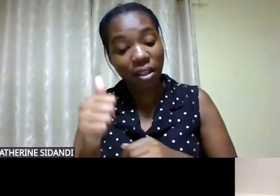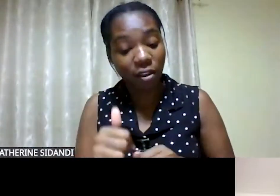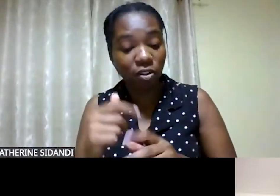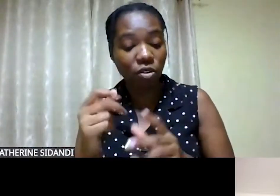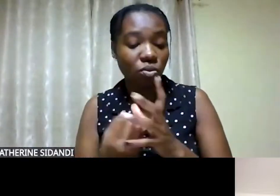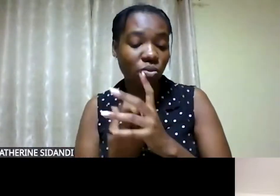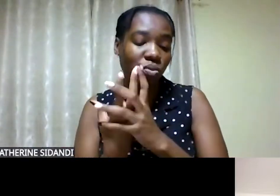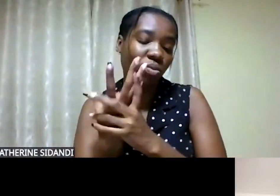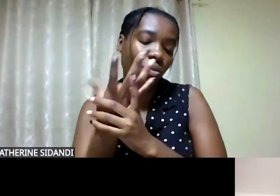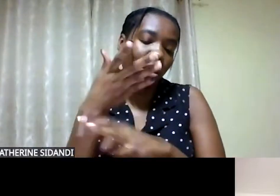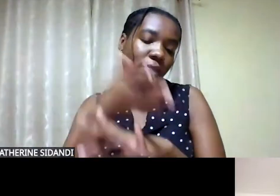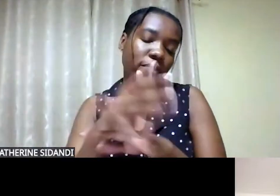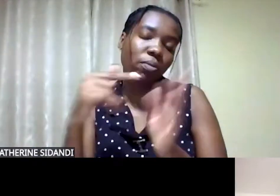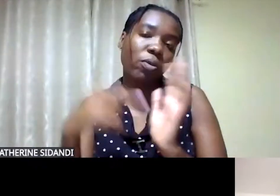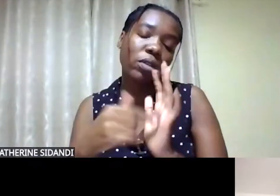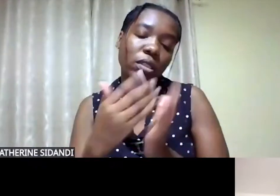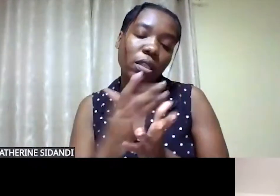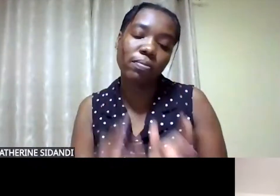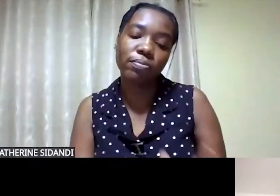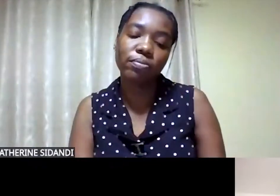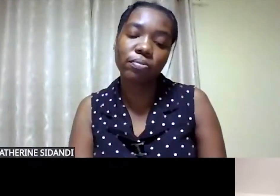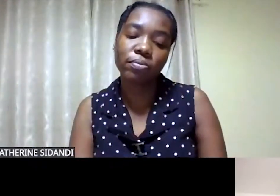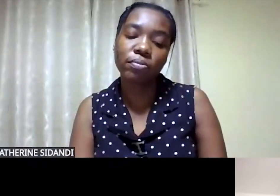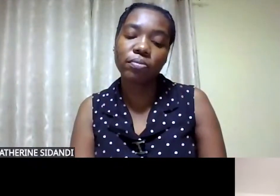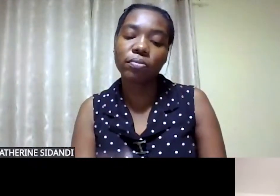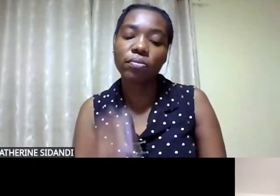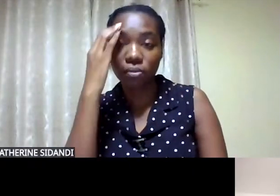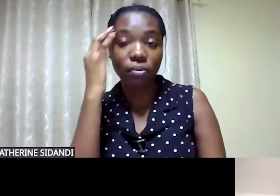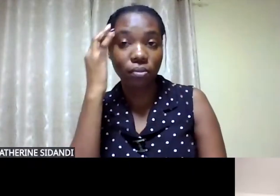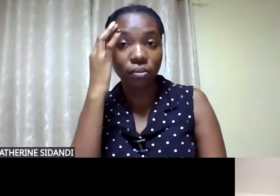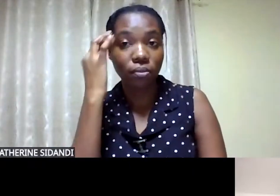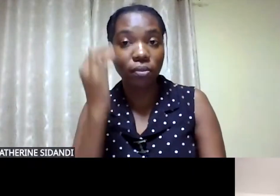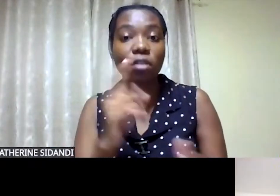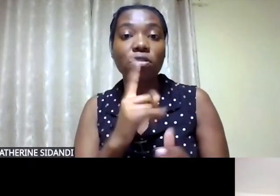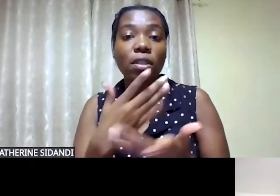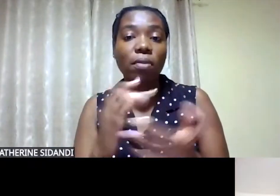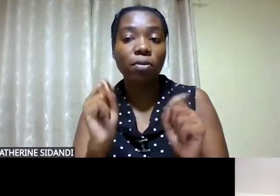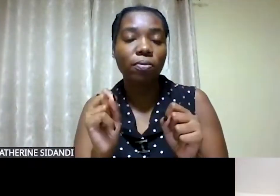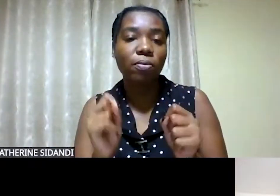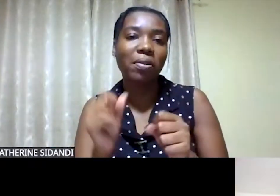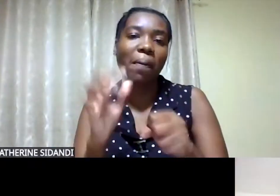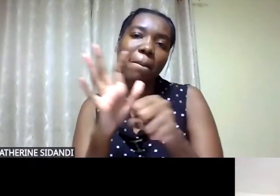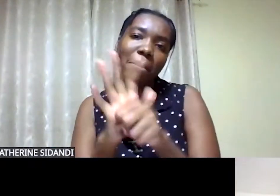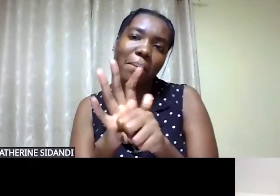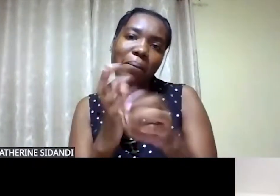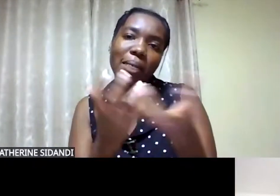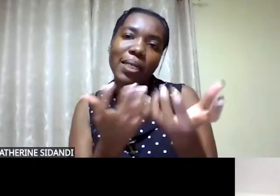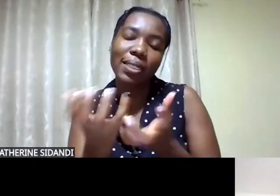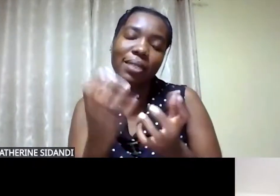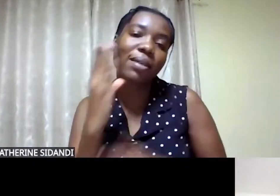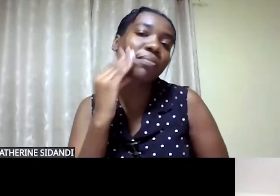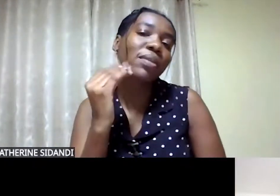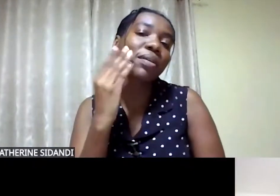Yeah. And it has been something that a lot of businesses in our country have experienced, where you